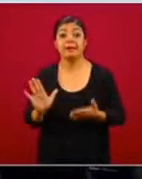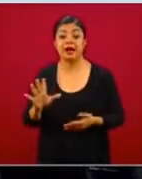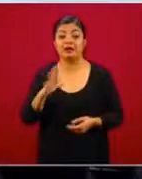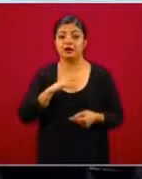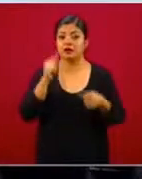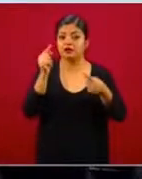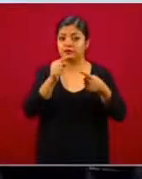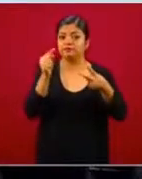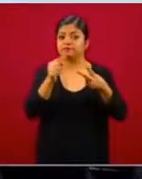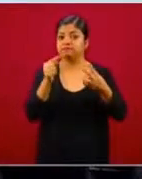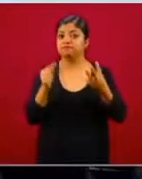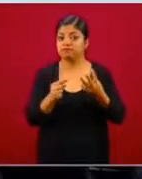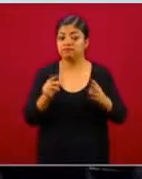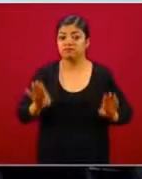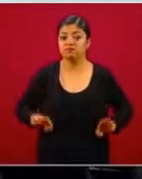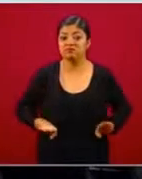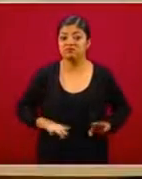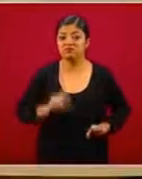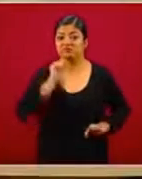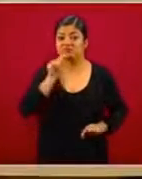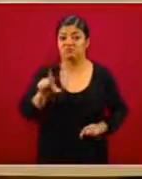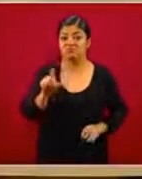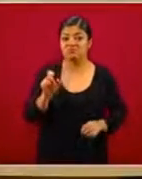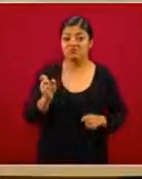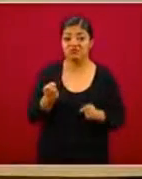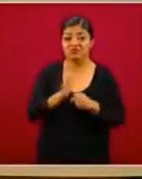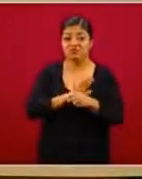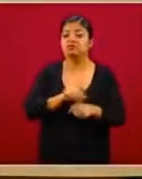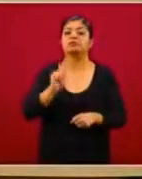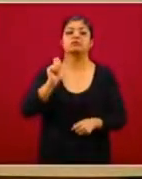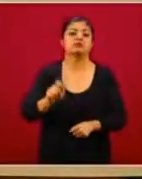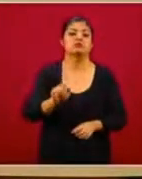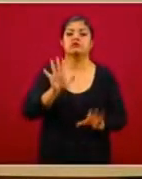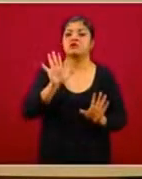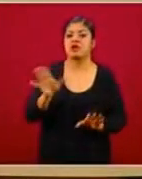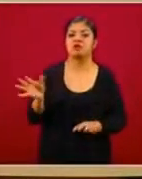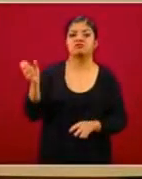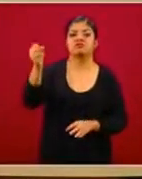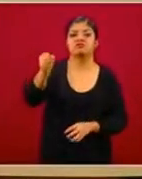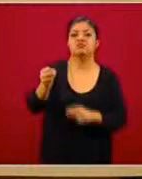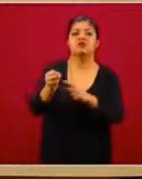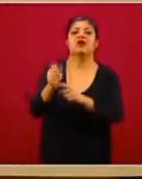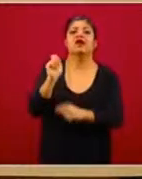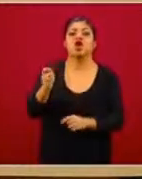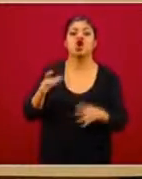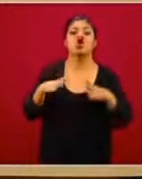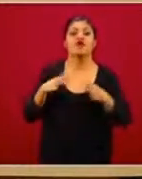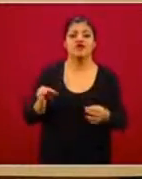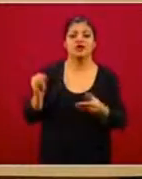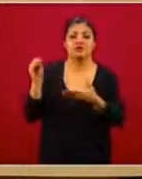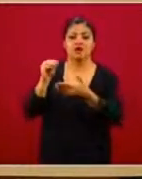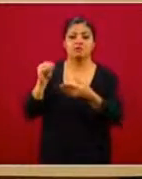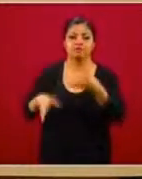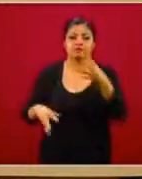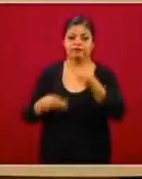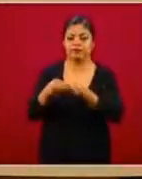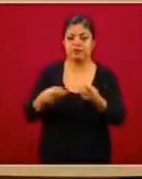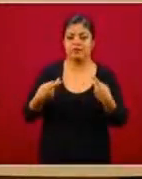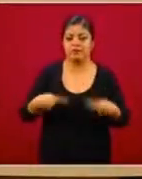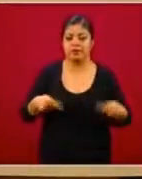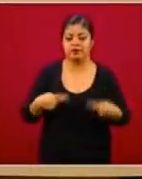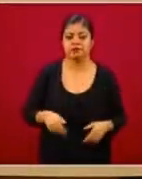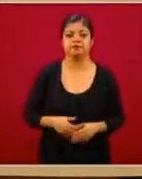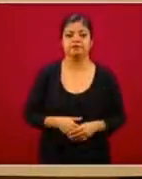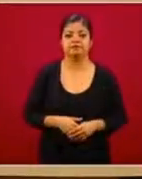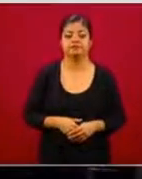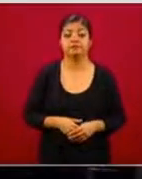tested positive for the presence of SARS-CoV-2 in their respiratory tract and had symptoms, and so